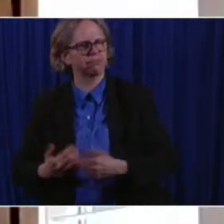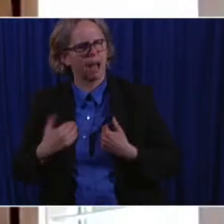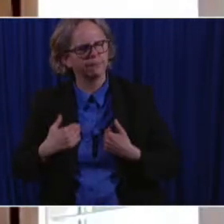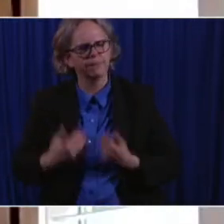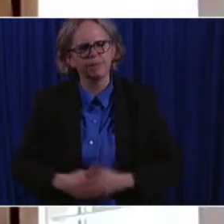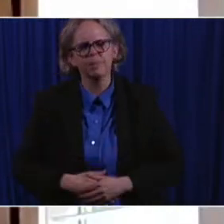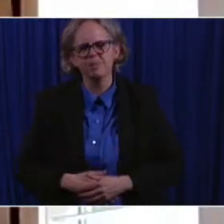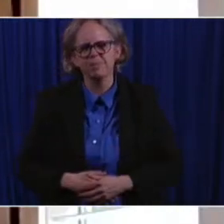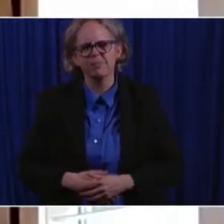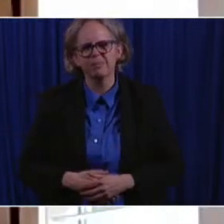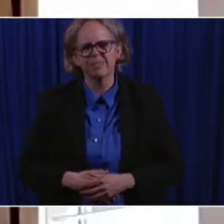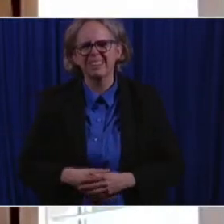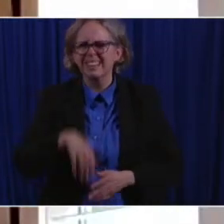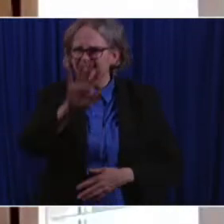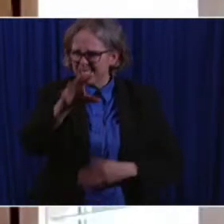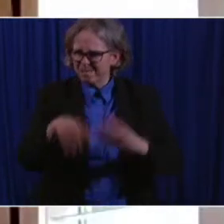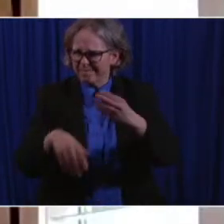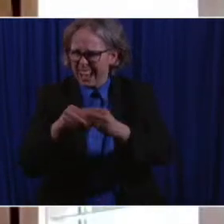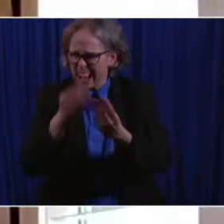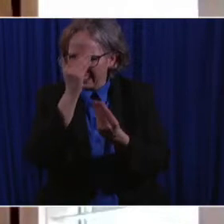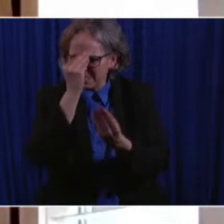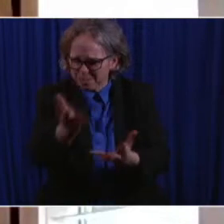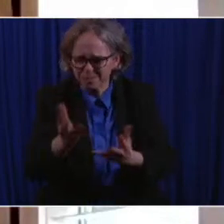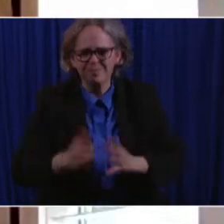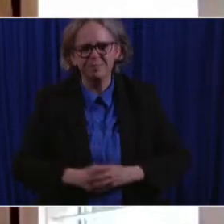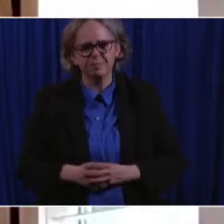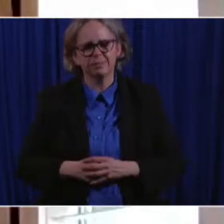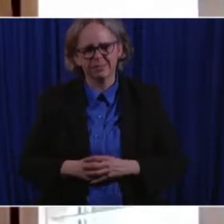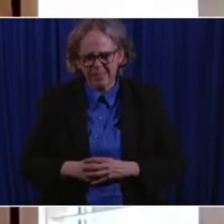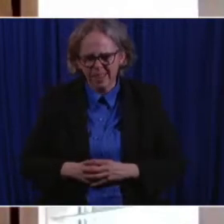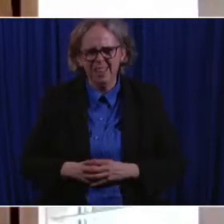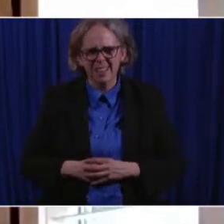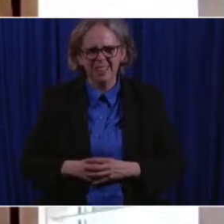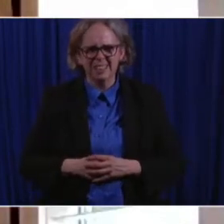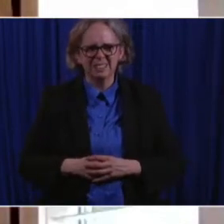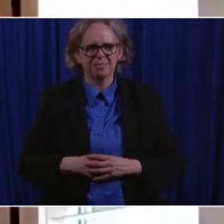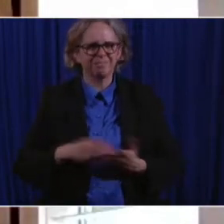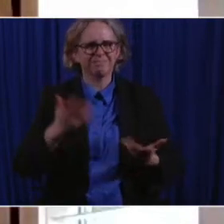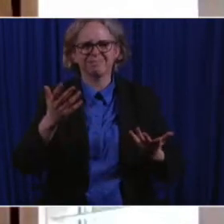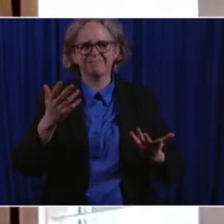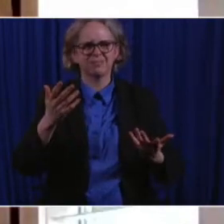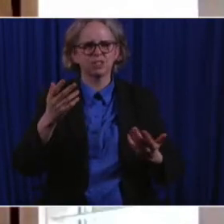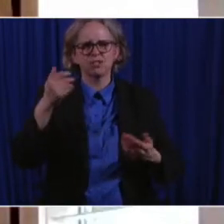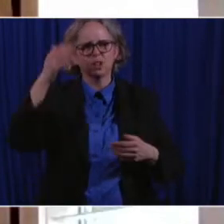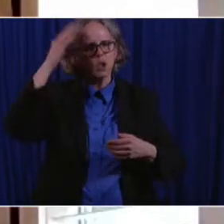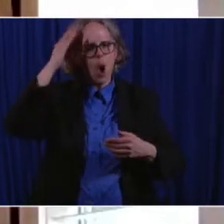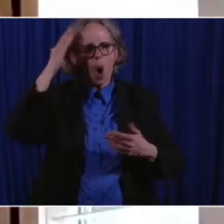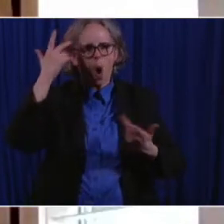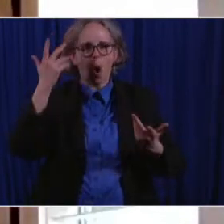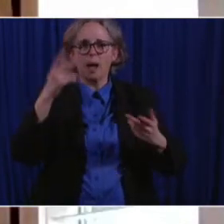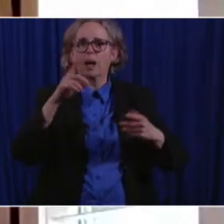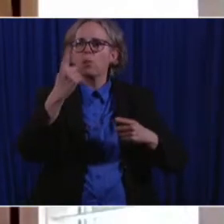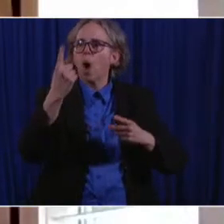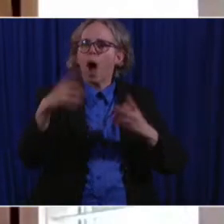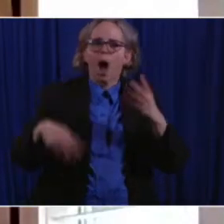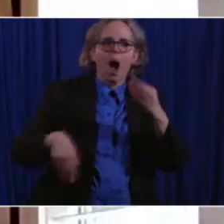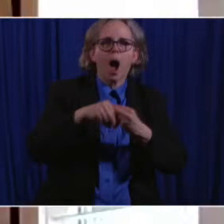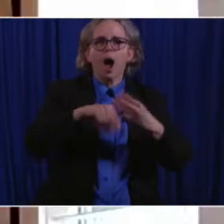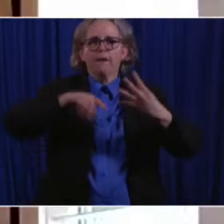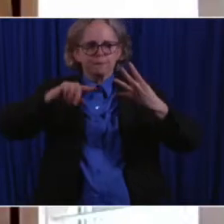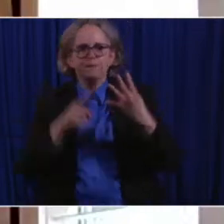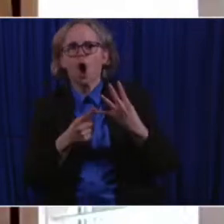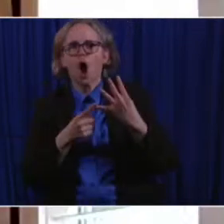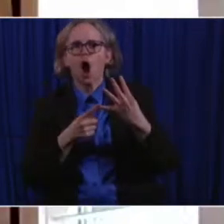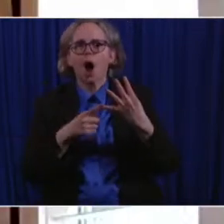encouraging signs is that now yet one more manufacturer has been announced to come